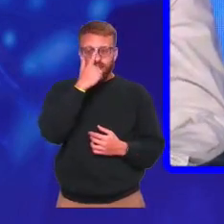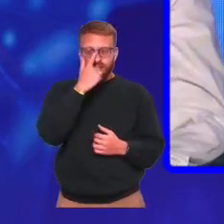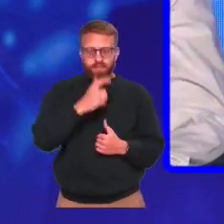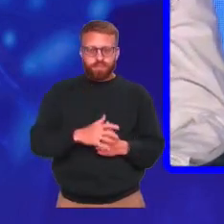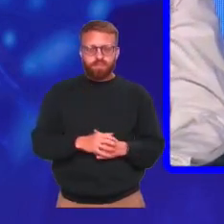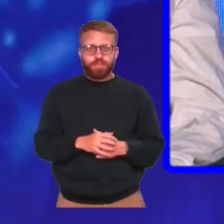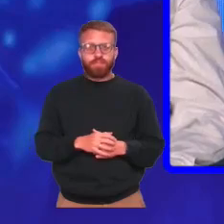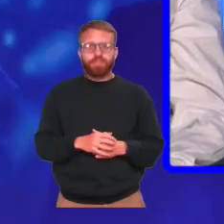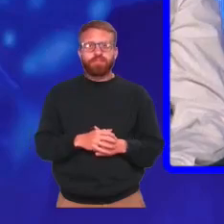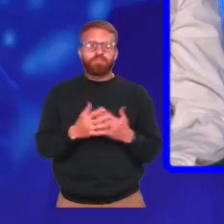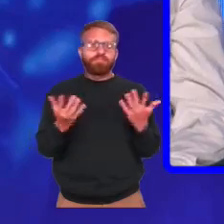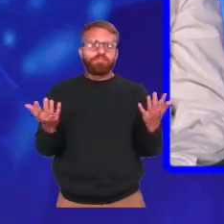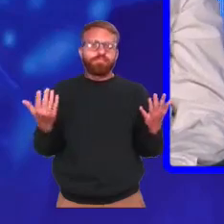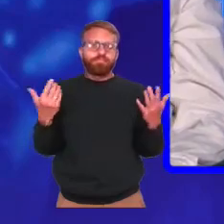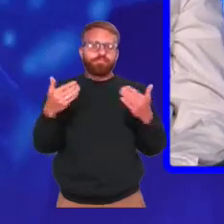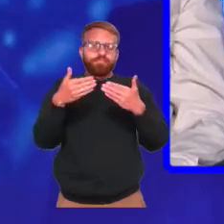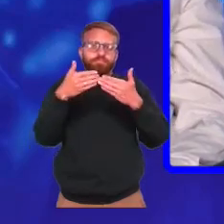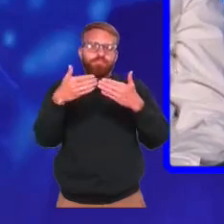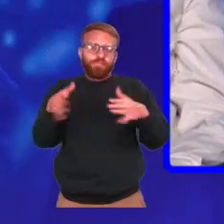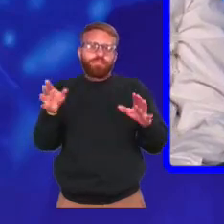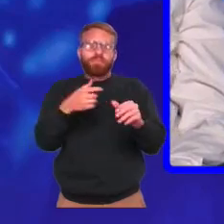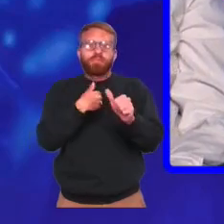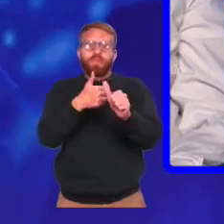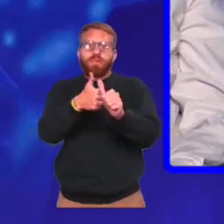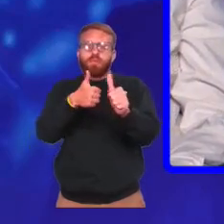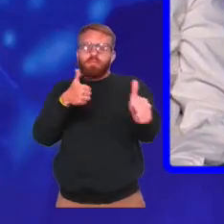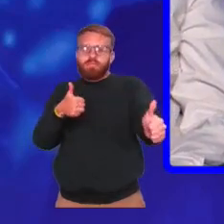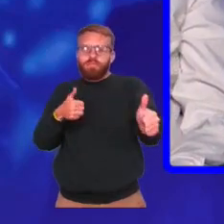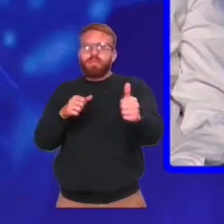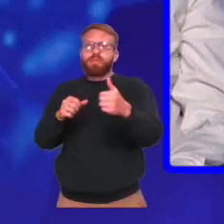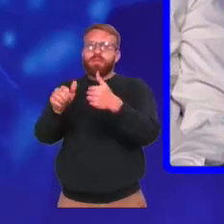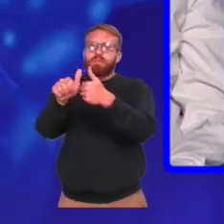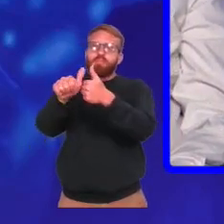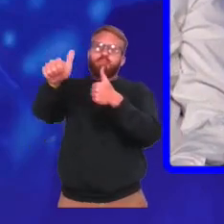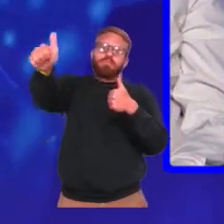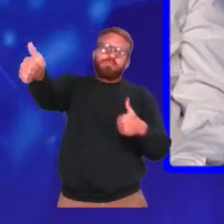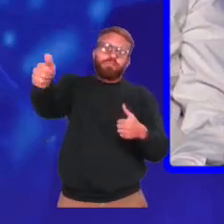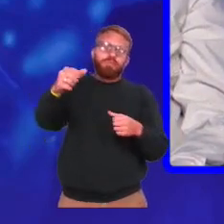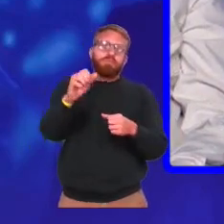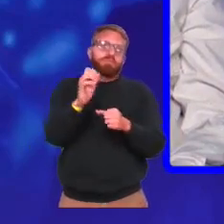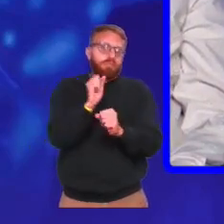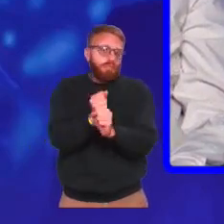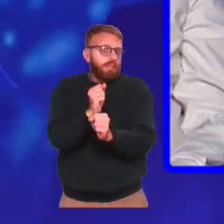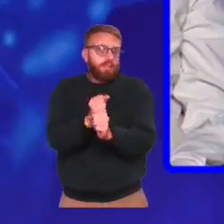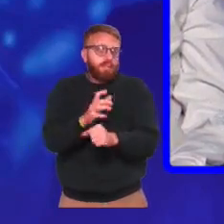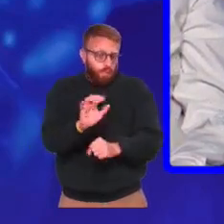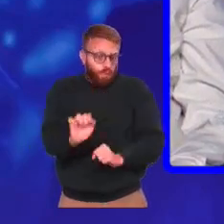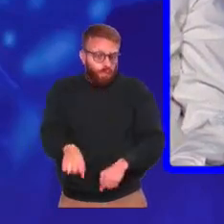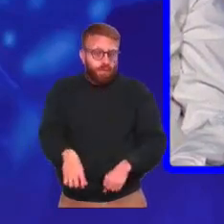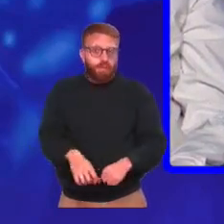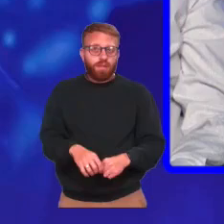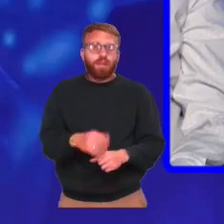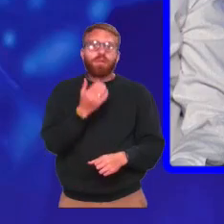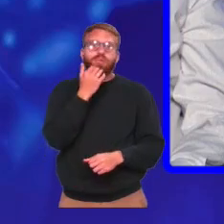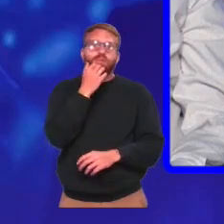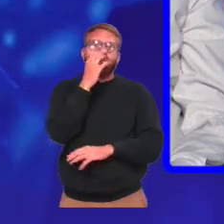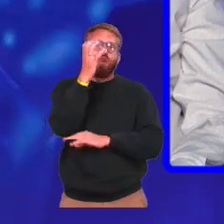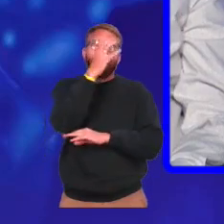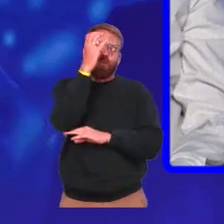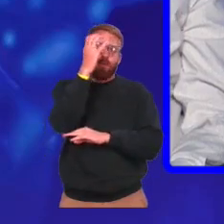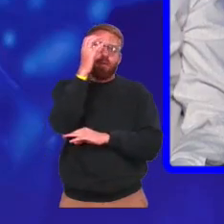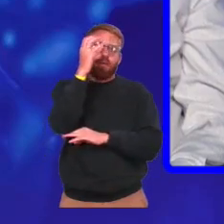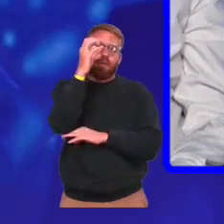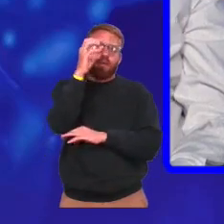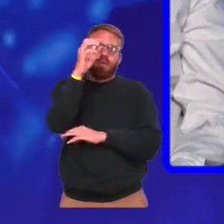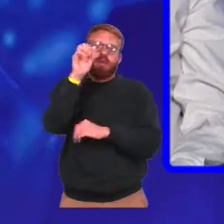work. And the fact that we're here in Colombia today is exemplary of the fact that we're starting to open our minds